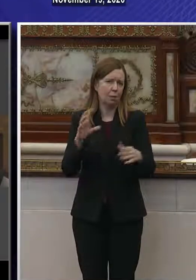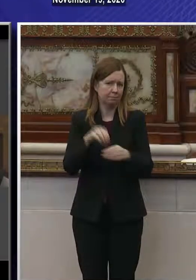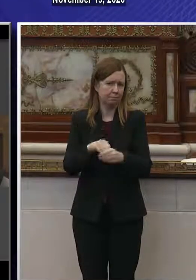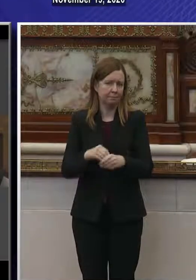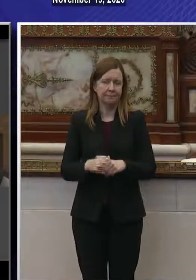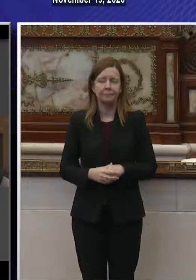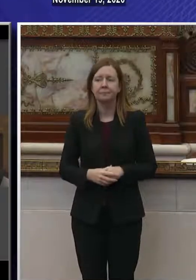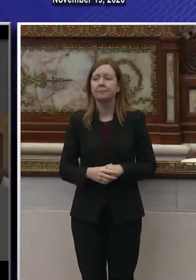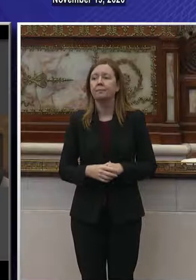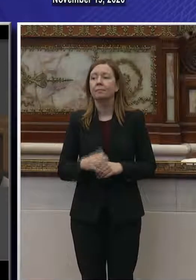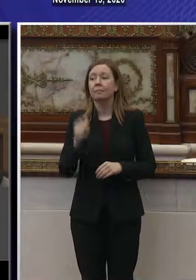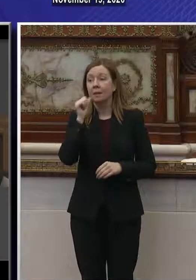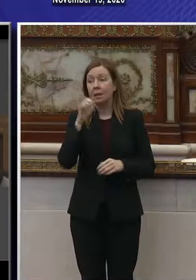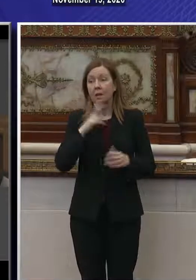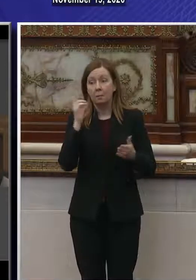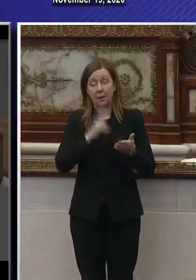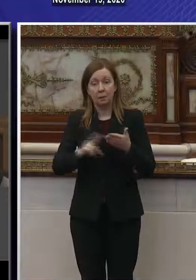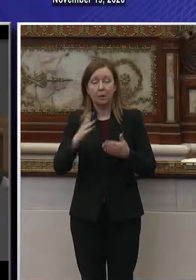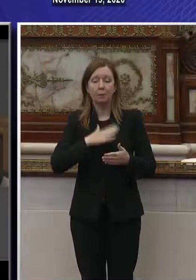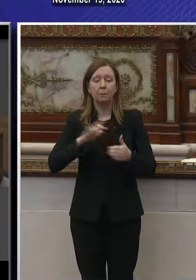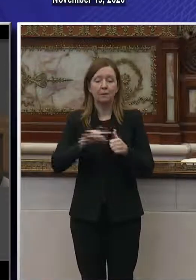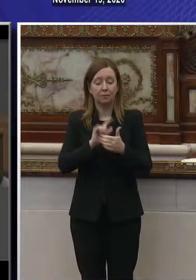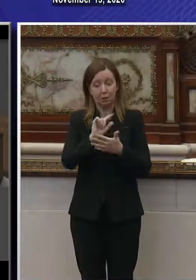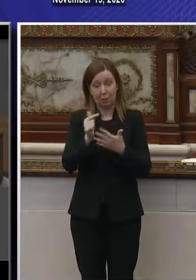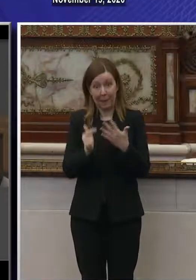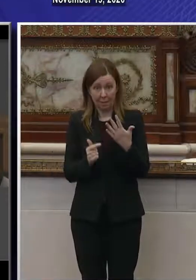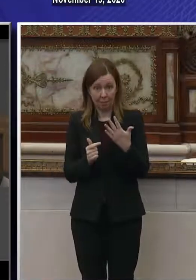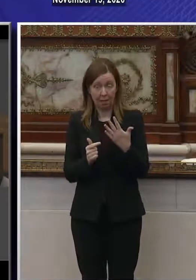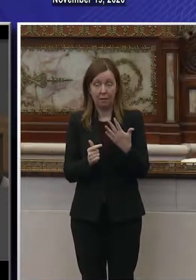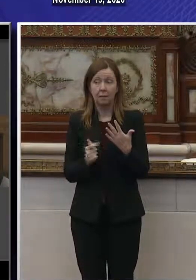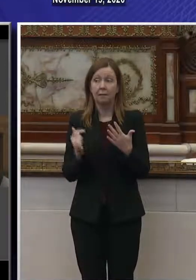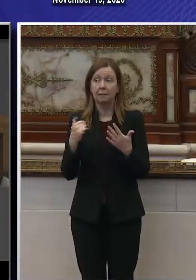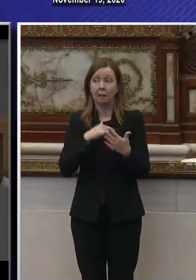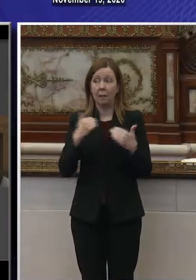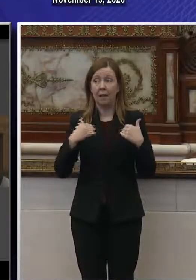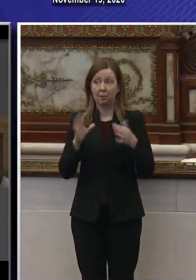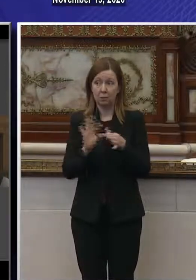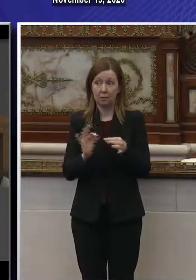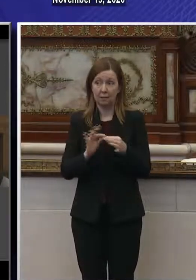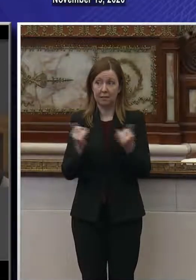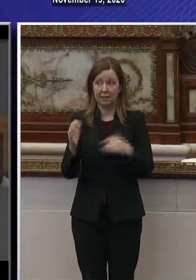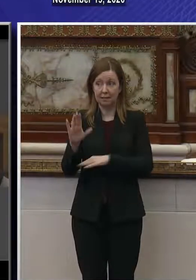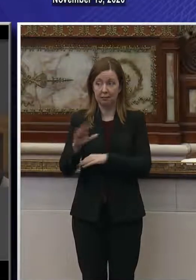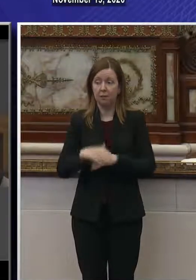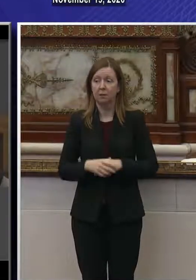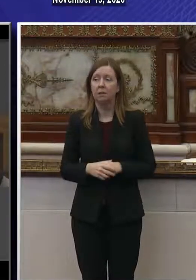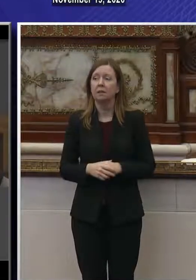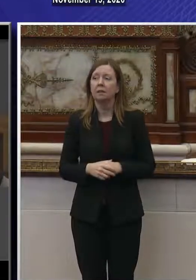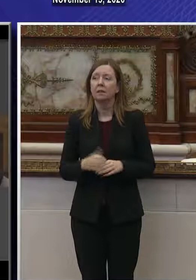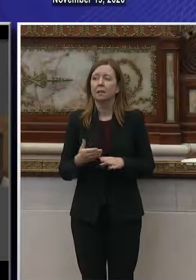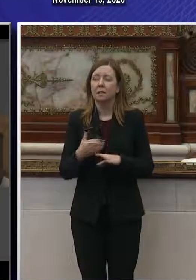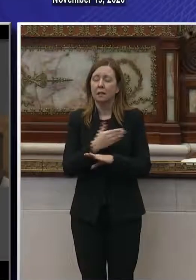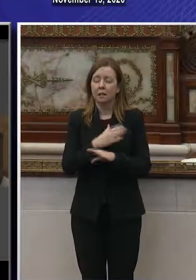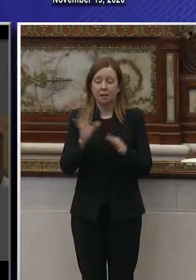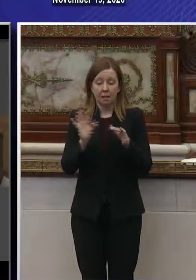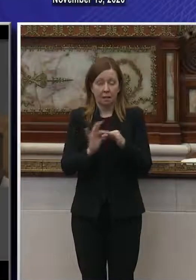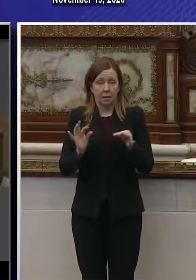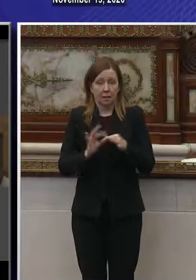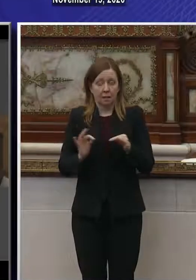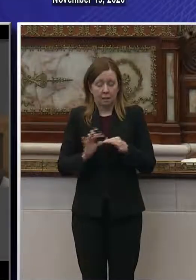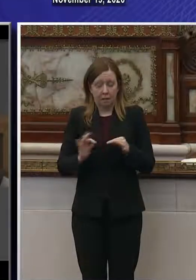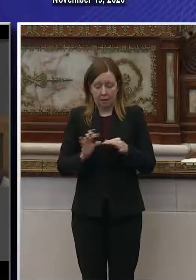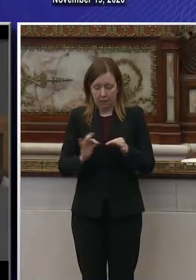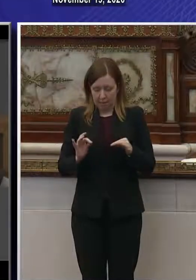Madam Clerk, will you please call the first panel of witnesses that we have to testify this afternoon? And before they